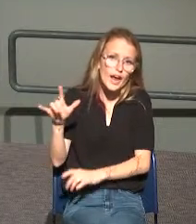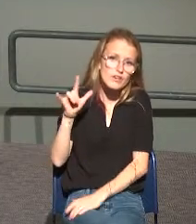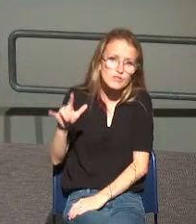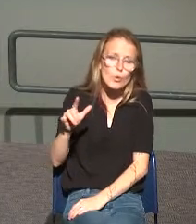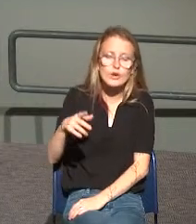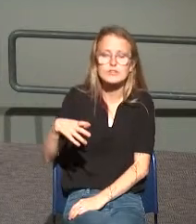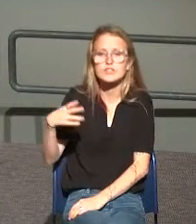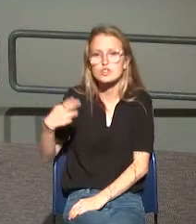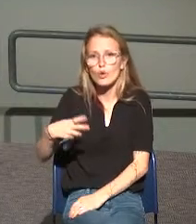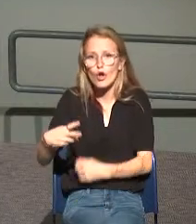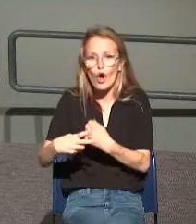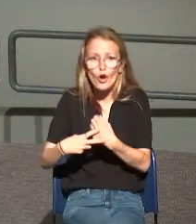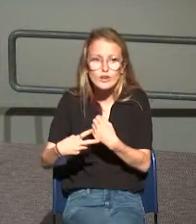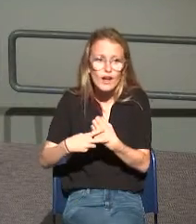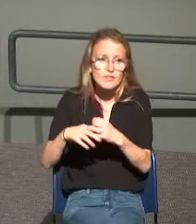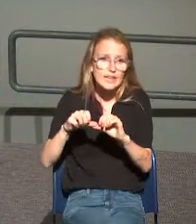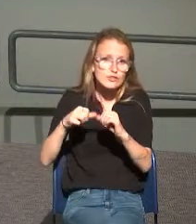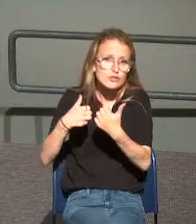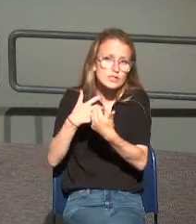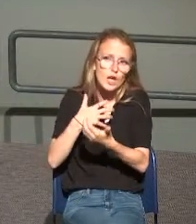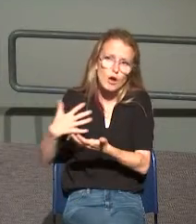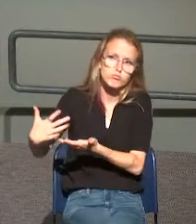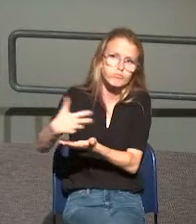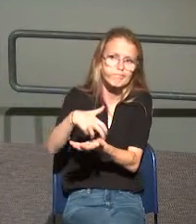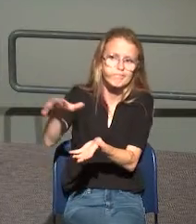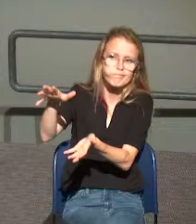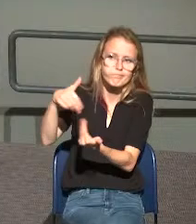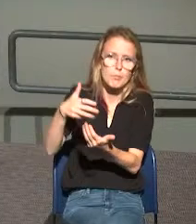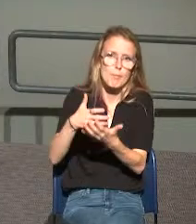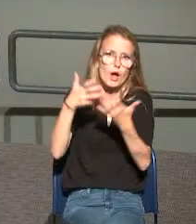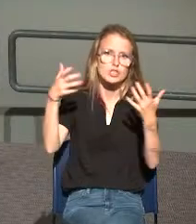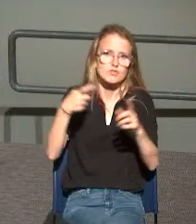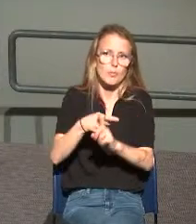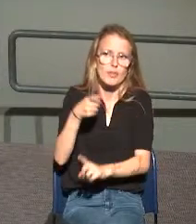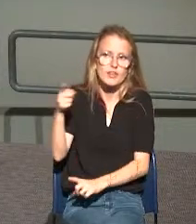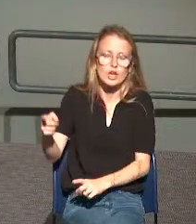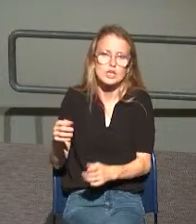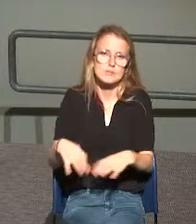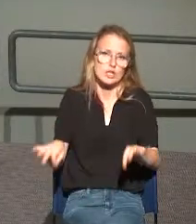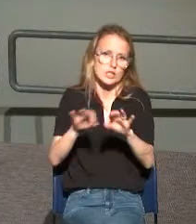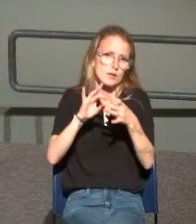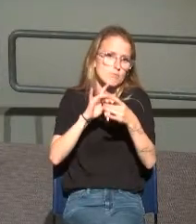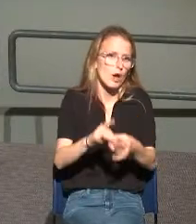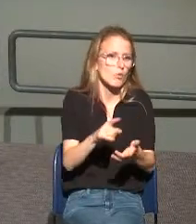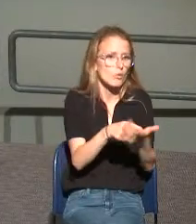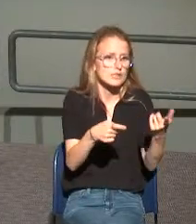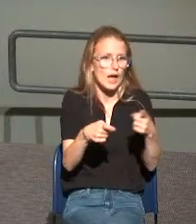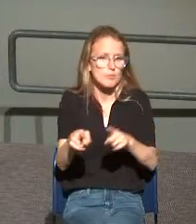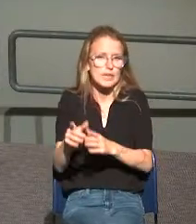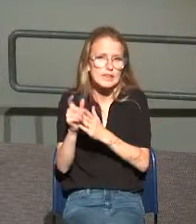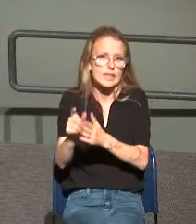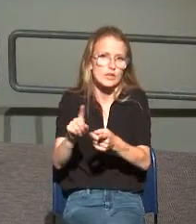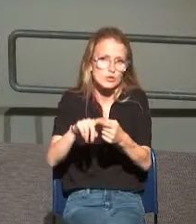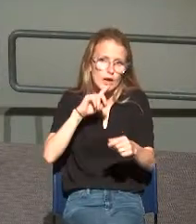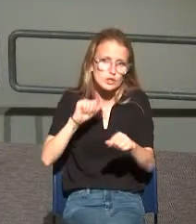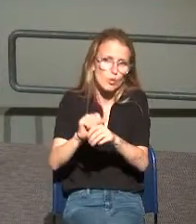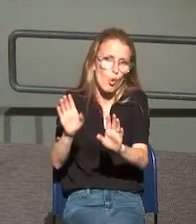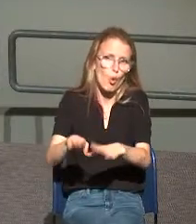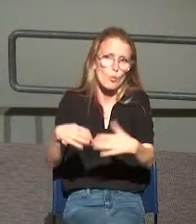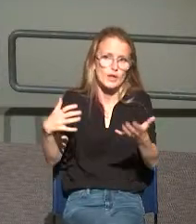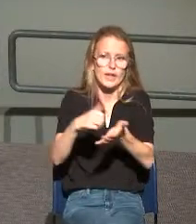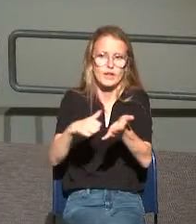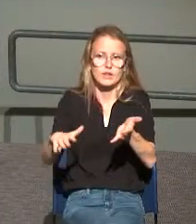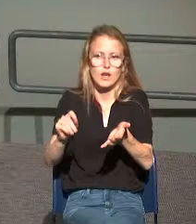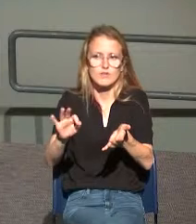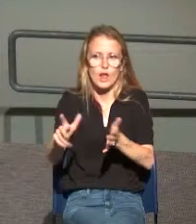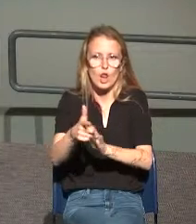got a wealth of stuff from there, so especially some of the things that were happening leading up to the actual opening and the things that were going on with